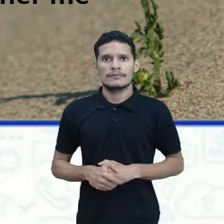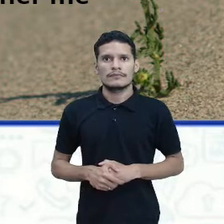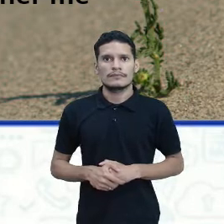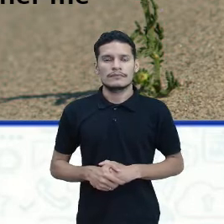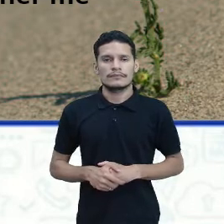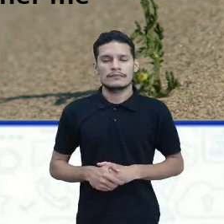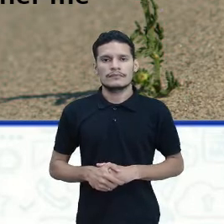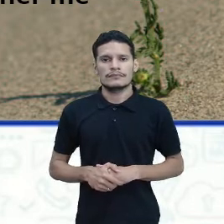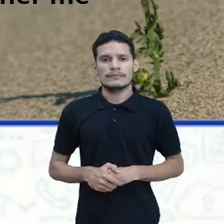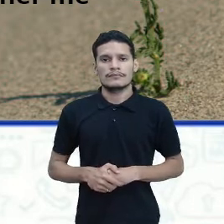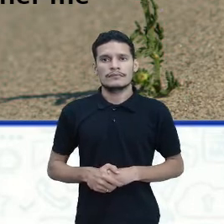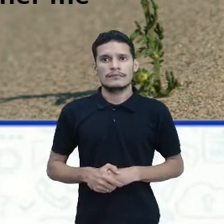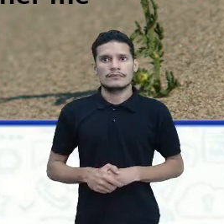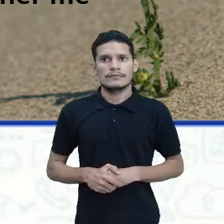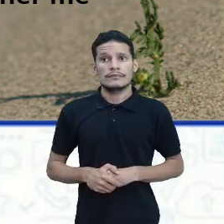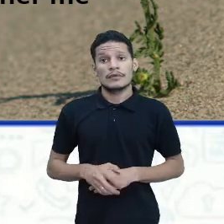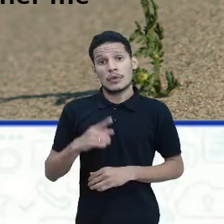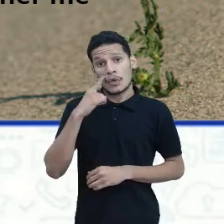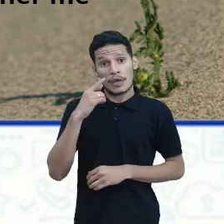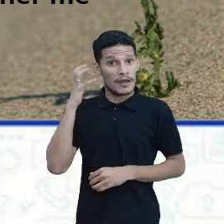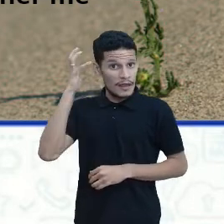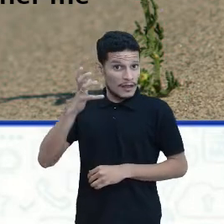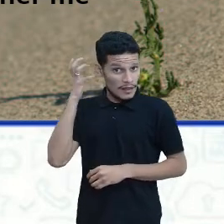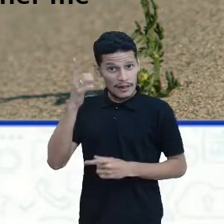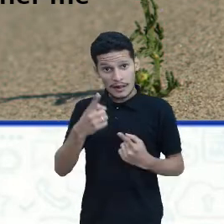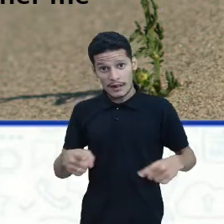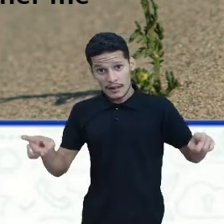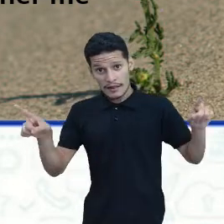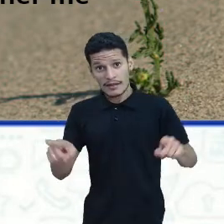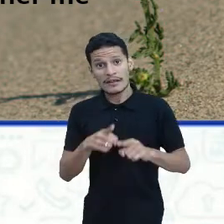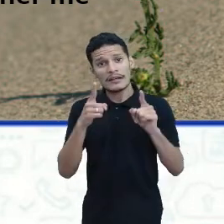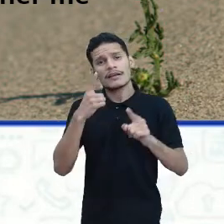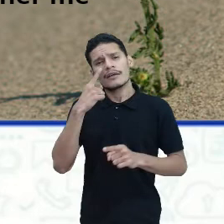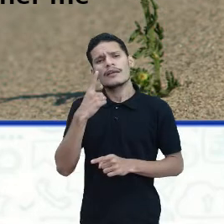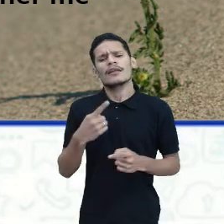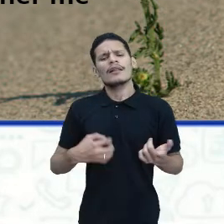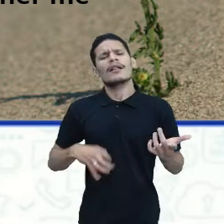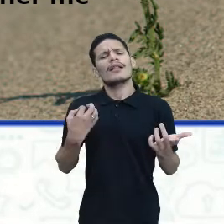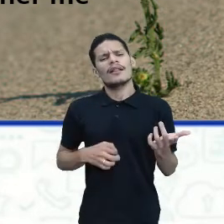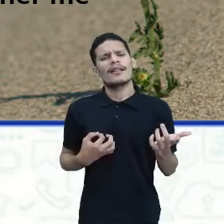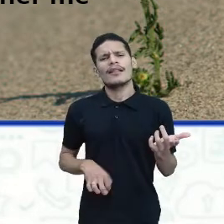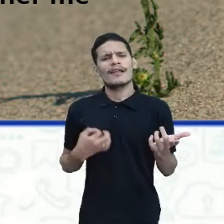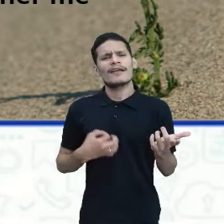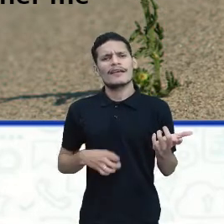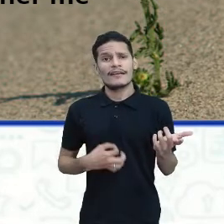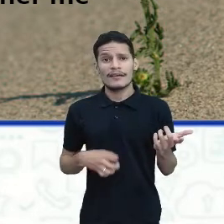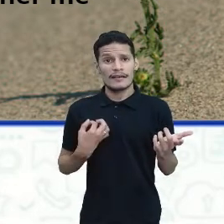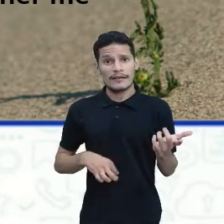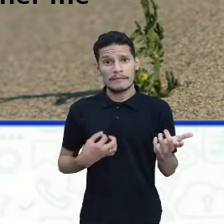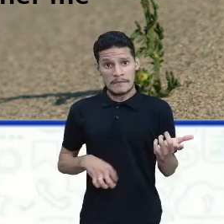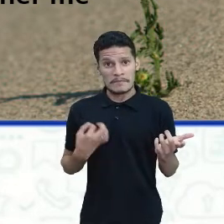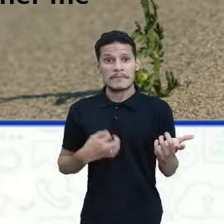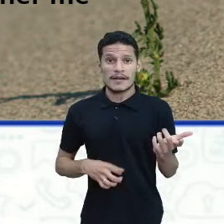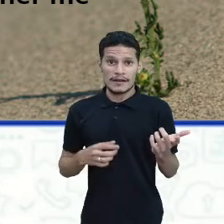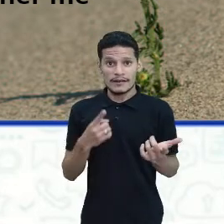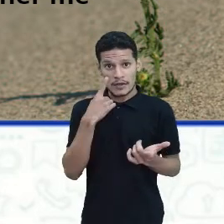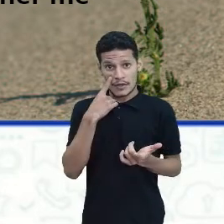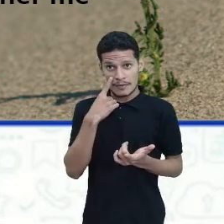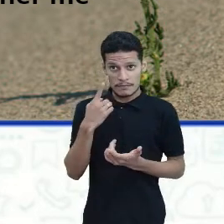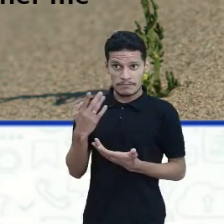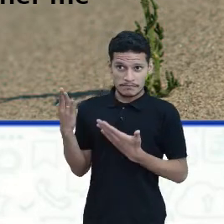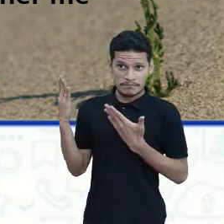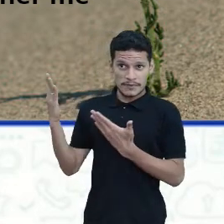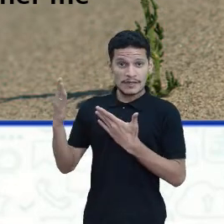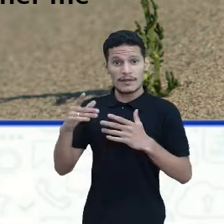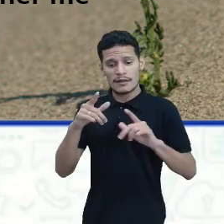At first I was afraid, I was petrified, kept thinking I could never live without you by